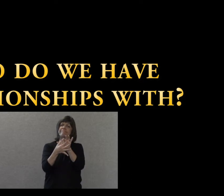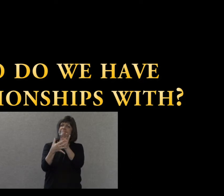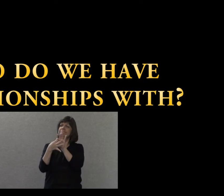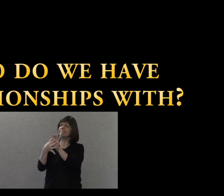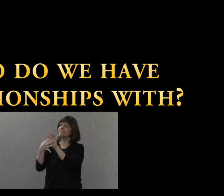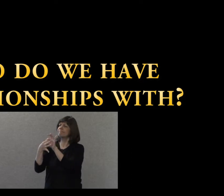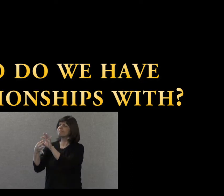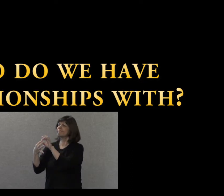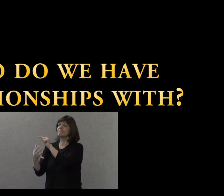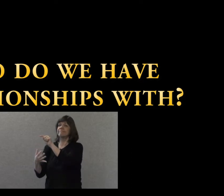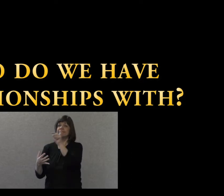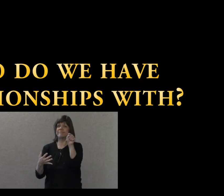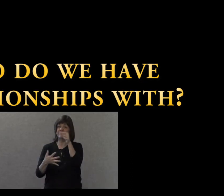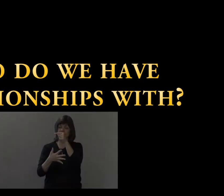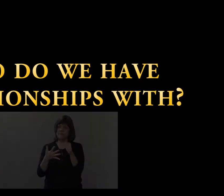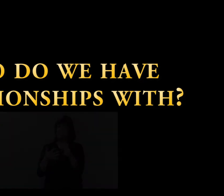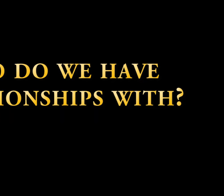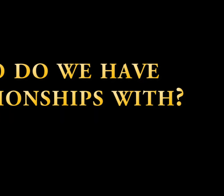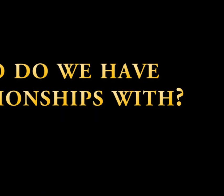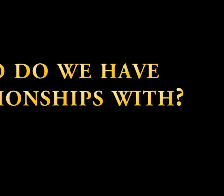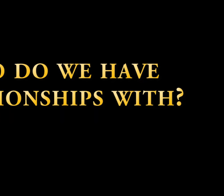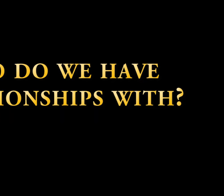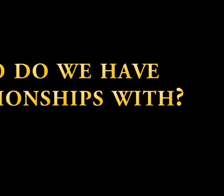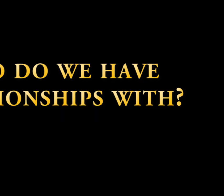Who do we have relationships with?